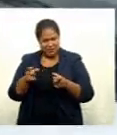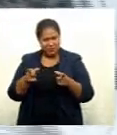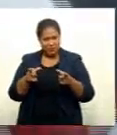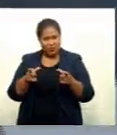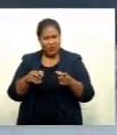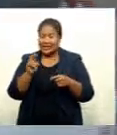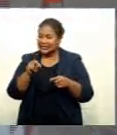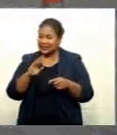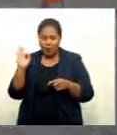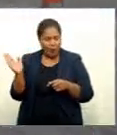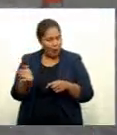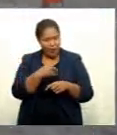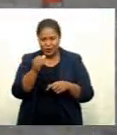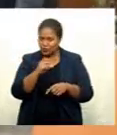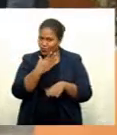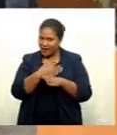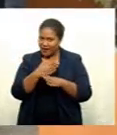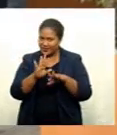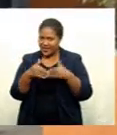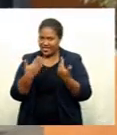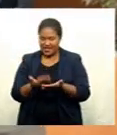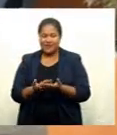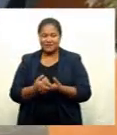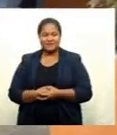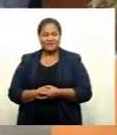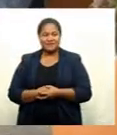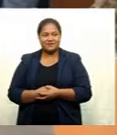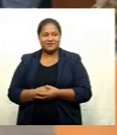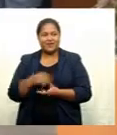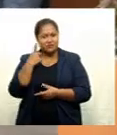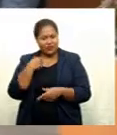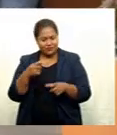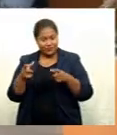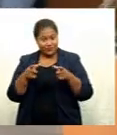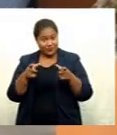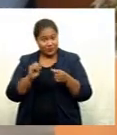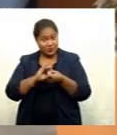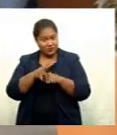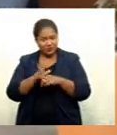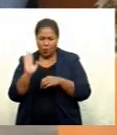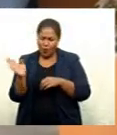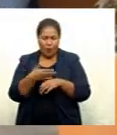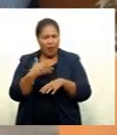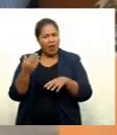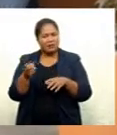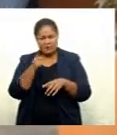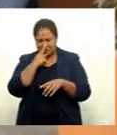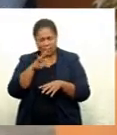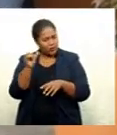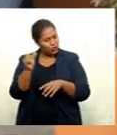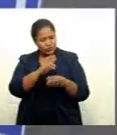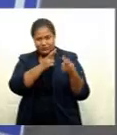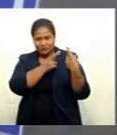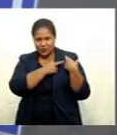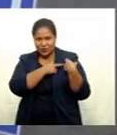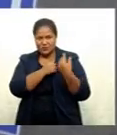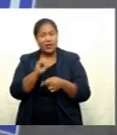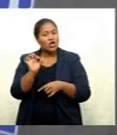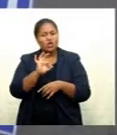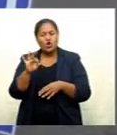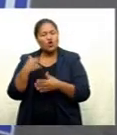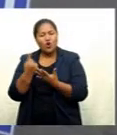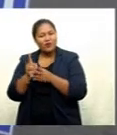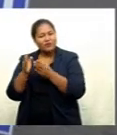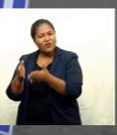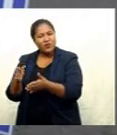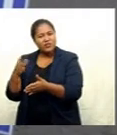requires everyone's participation. Controlling COVID really is everyone's business. It's not just for the health professionals.